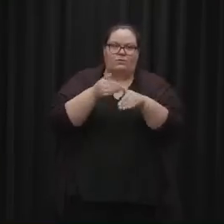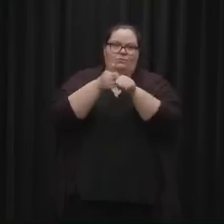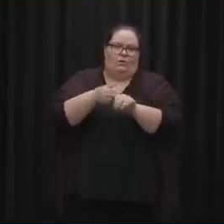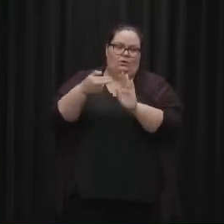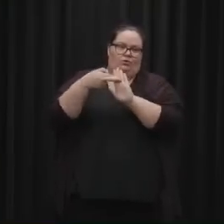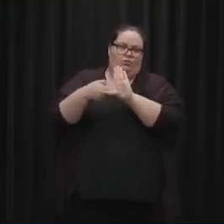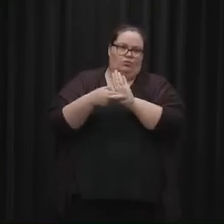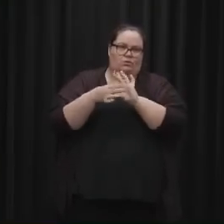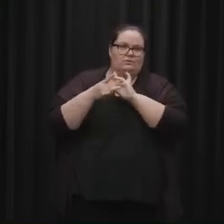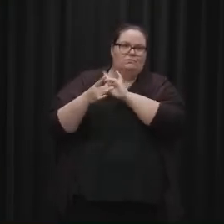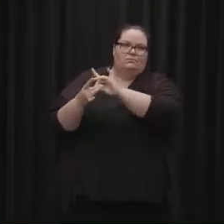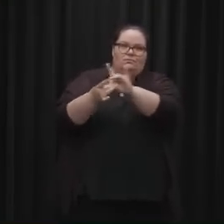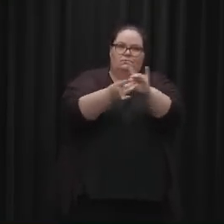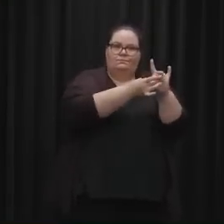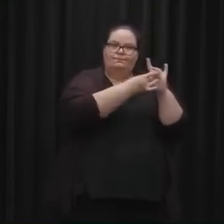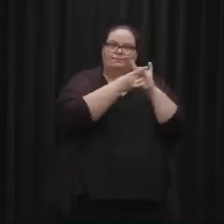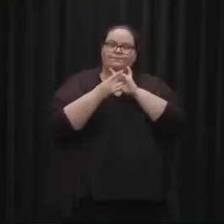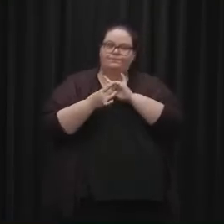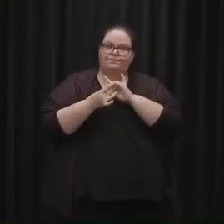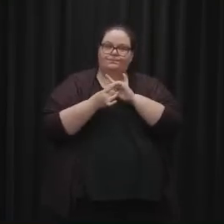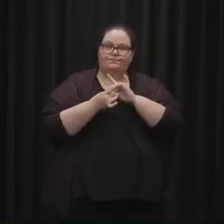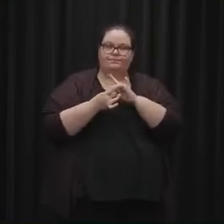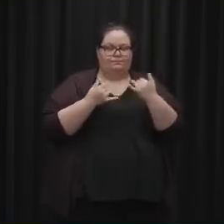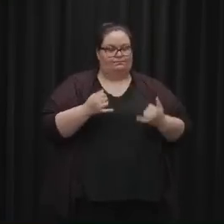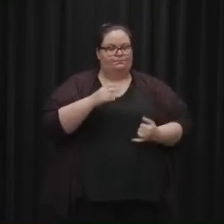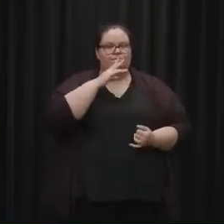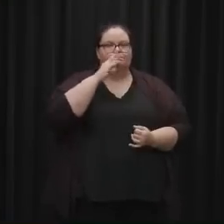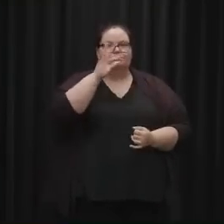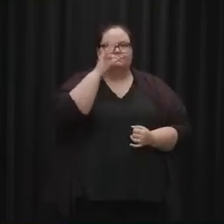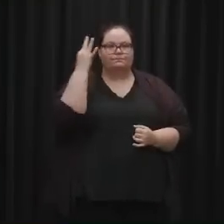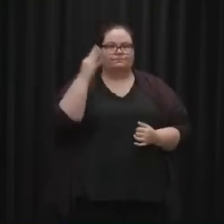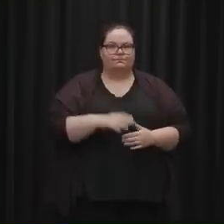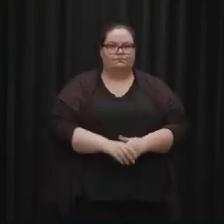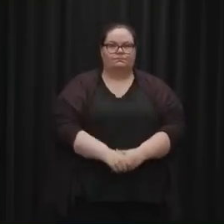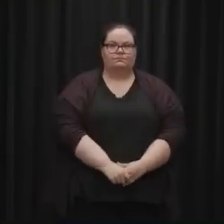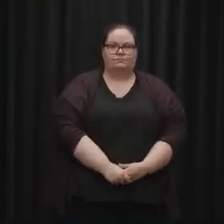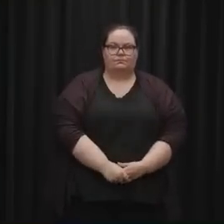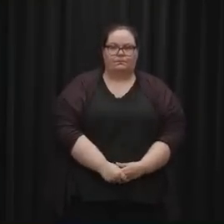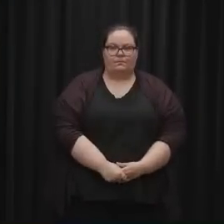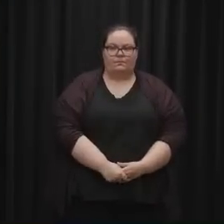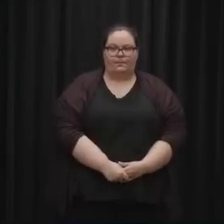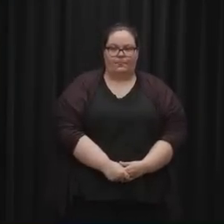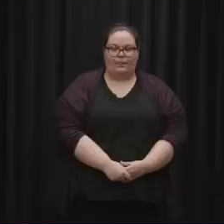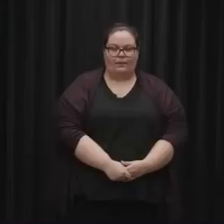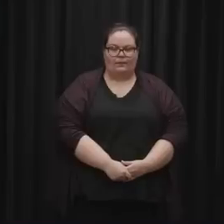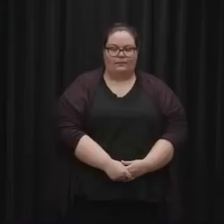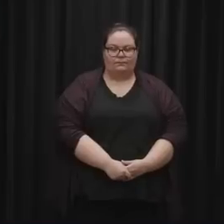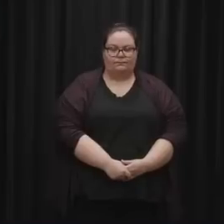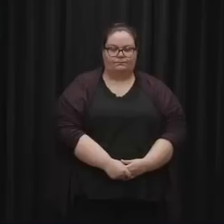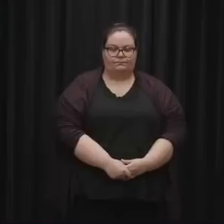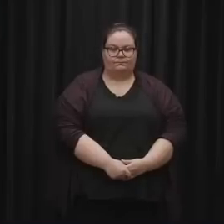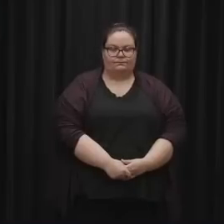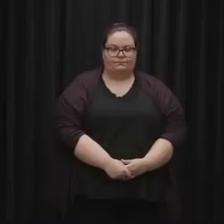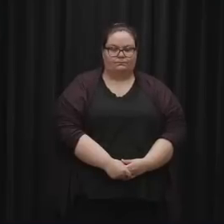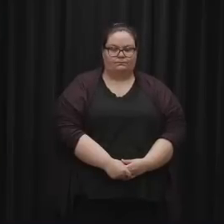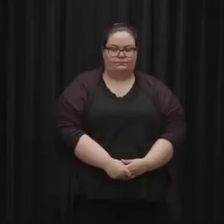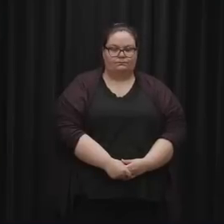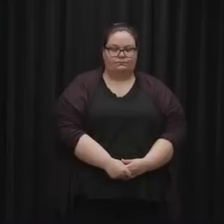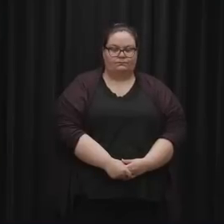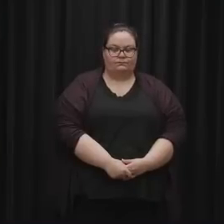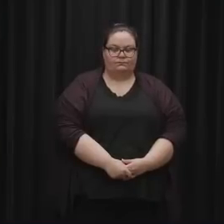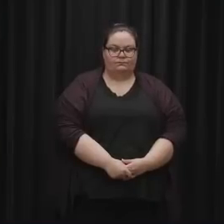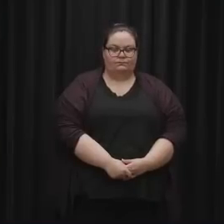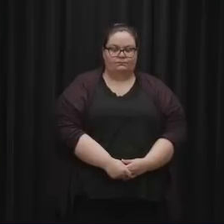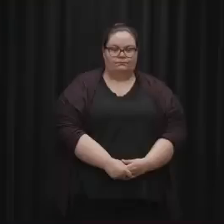hard together. Il est urgent de continuer à prendre... It's urgent to continue to